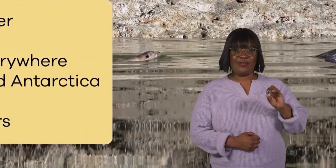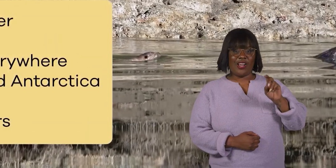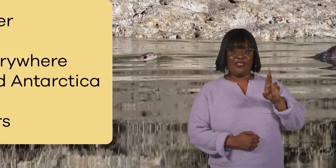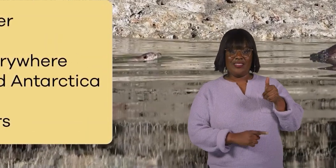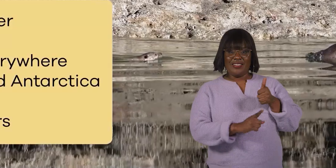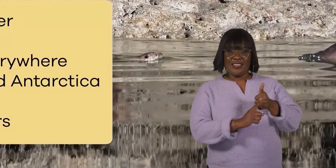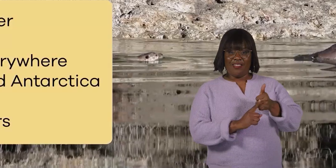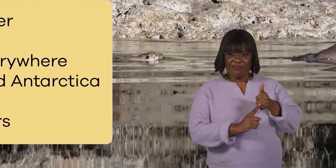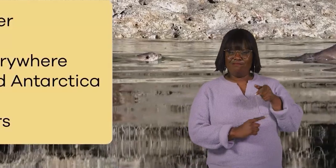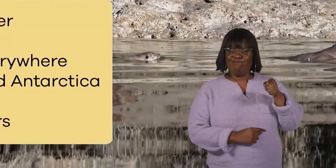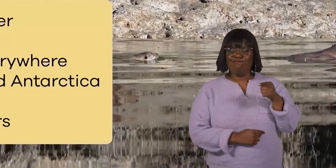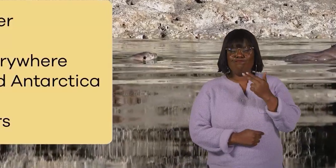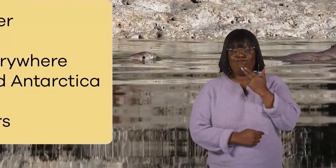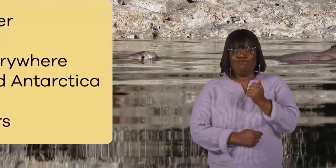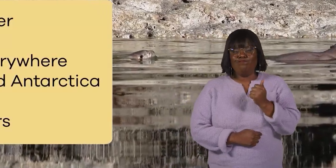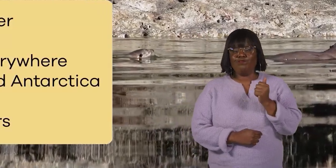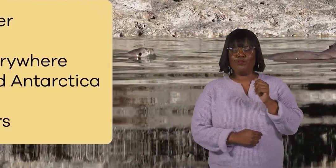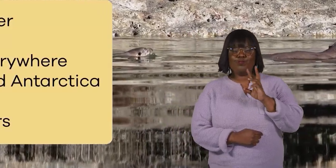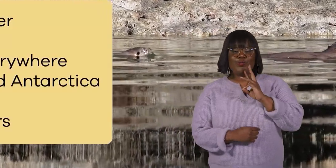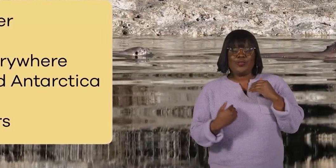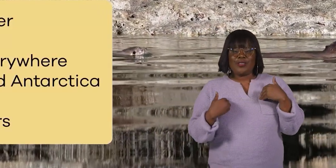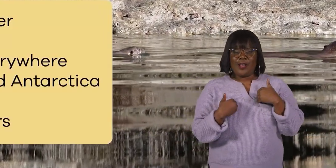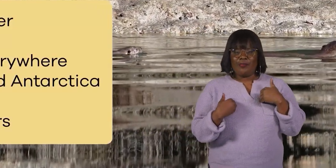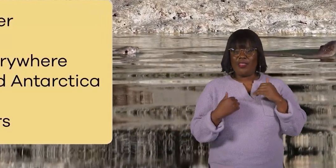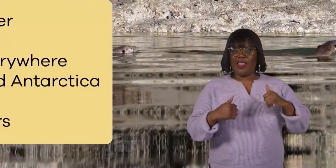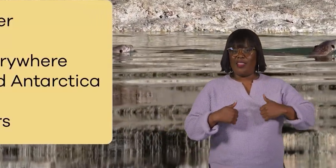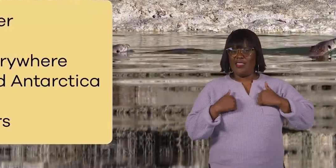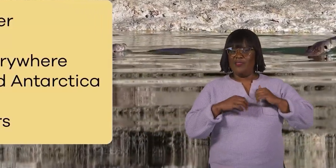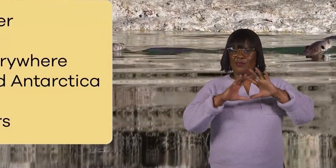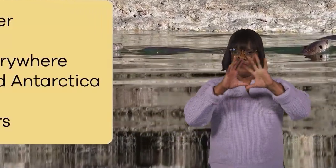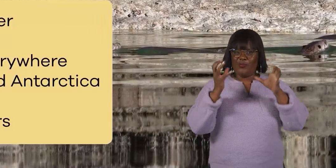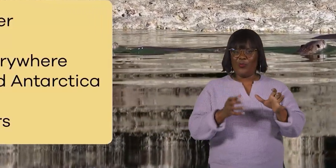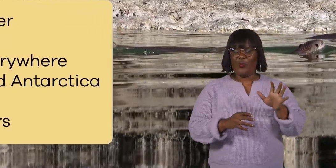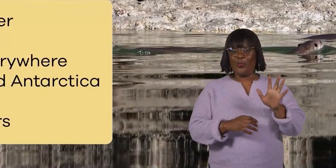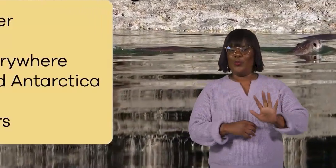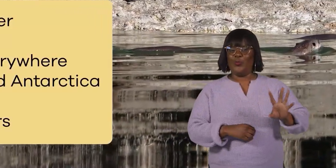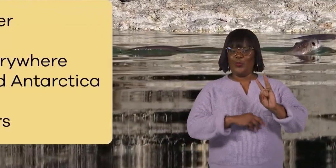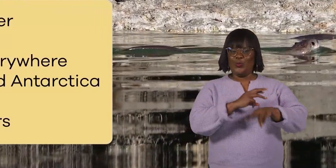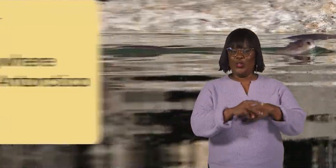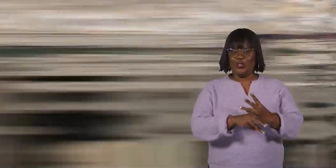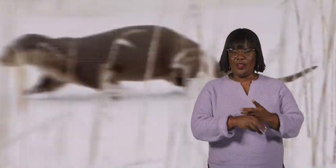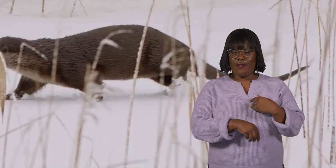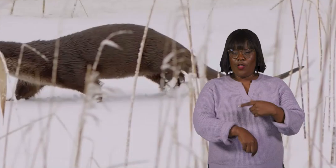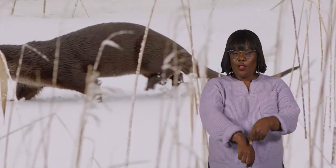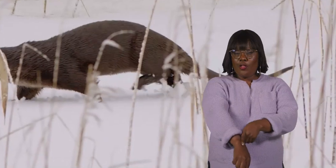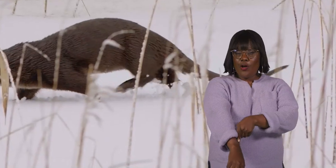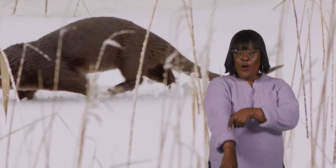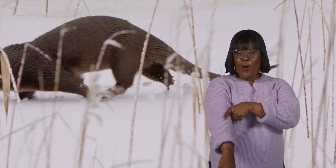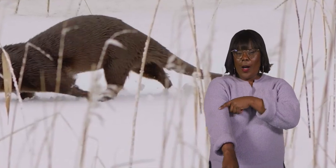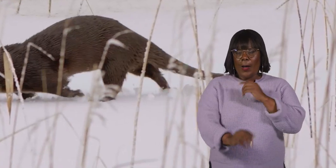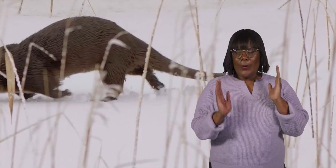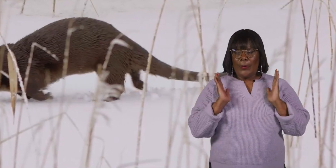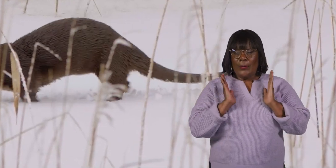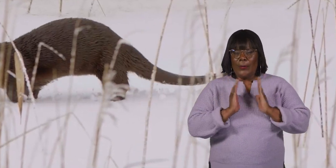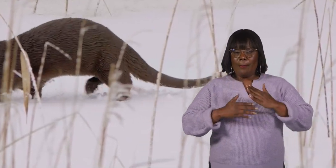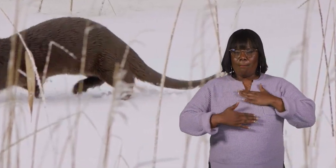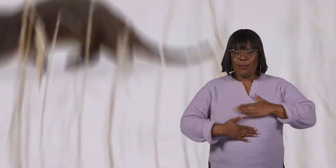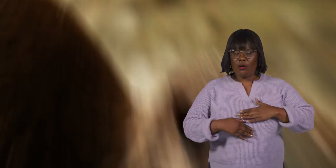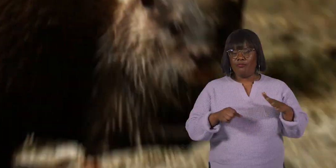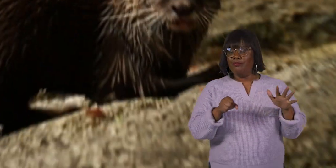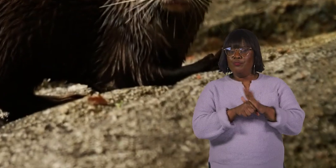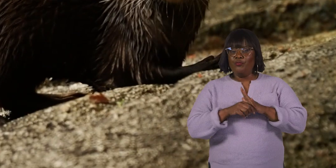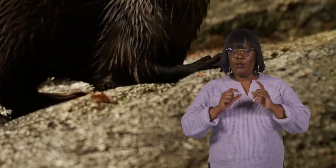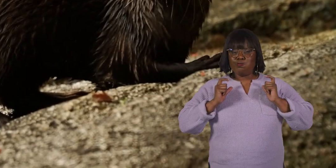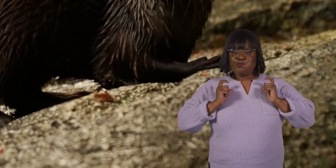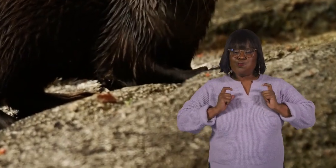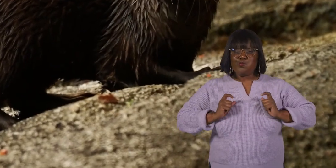Otters are adorable semi-aquatic mammals that live all around the world. They have long slender bodies